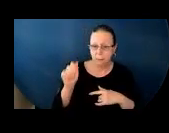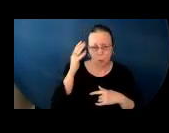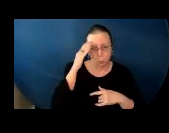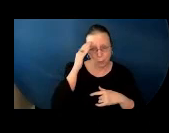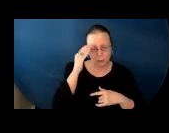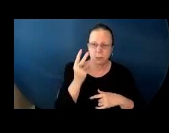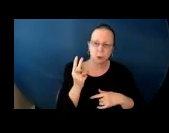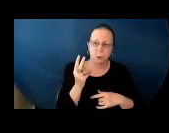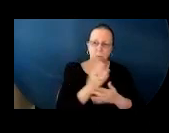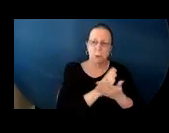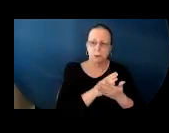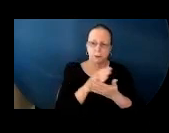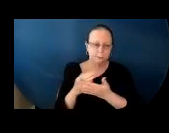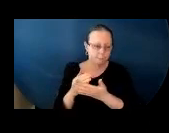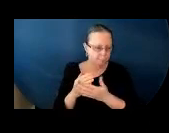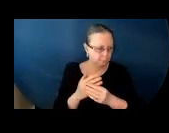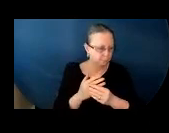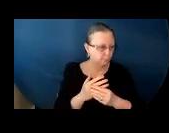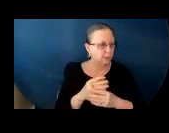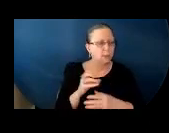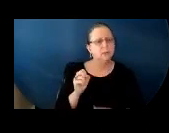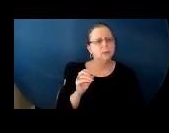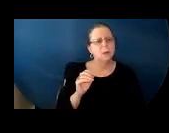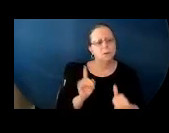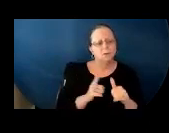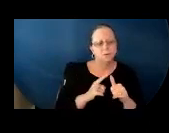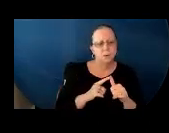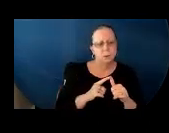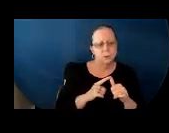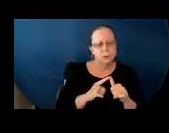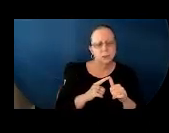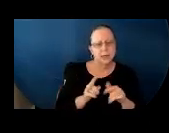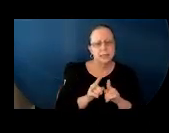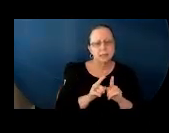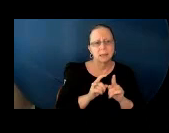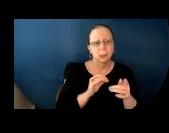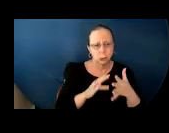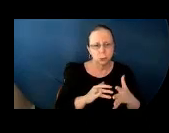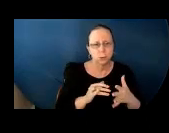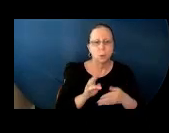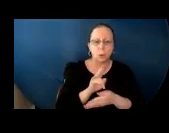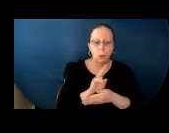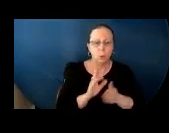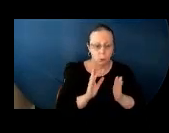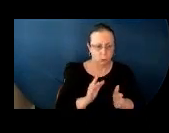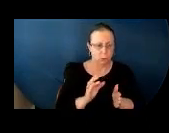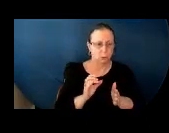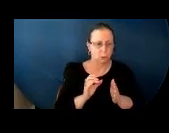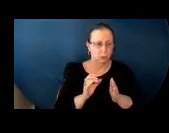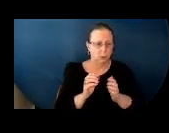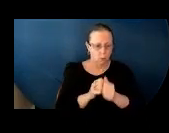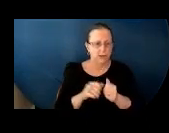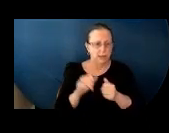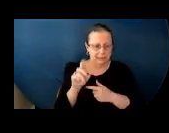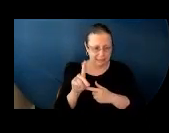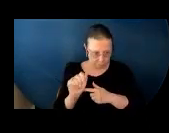twofold. And so first, as a student, as a youth with a disability, you need